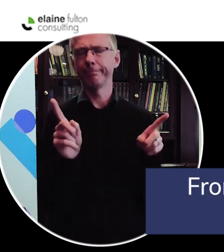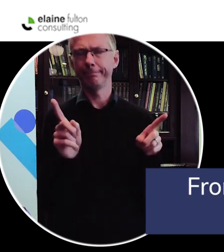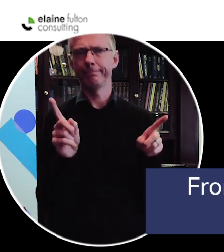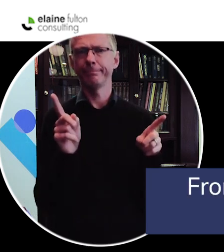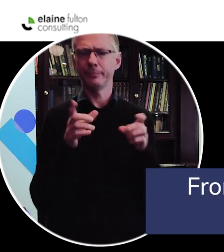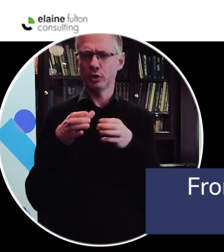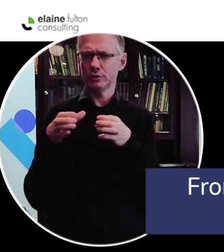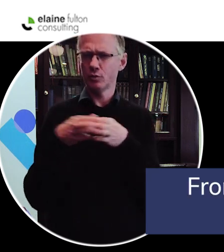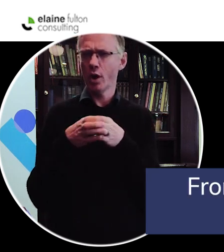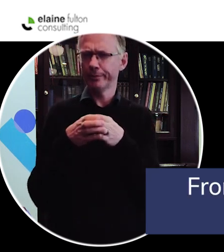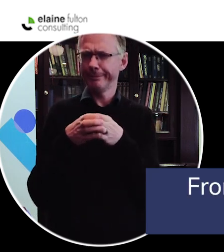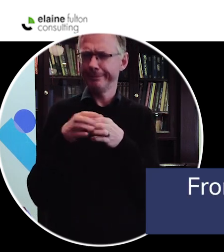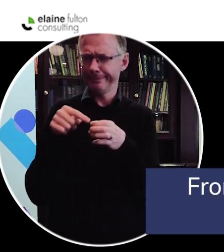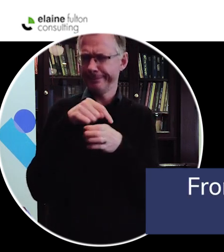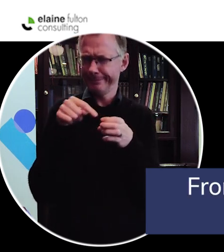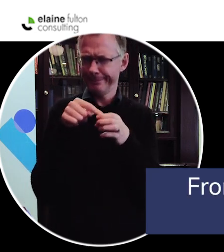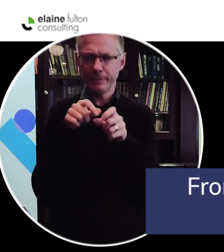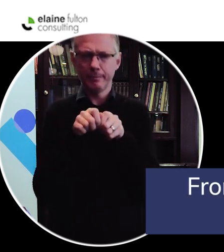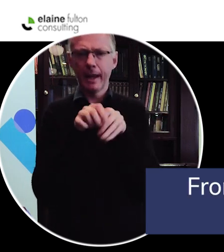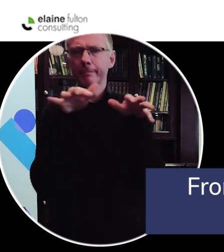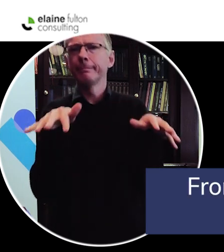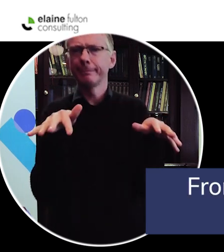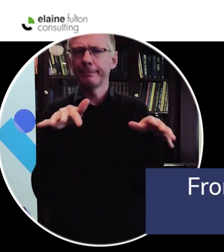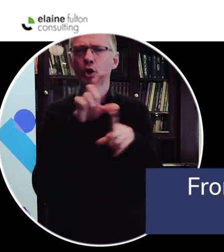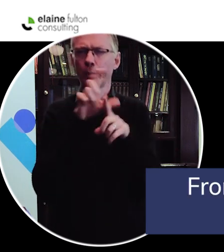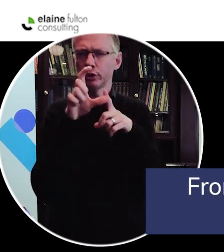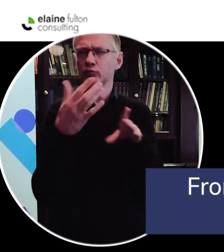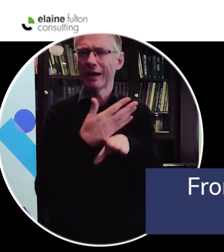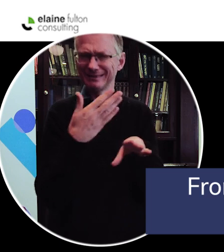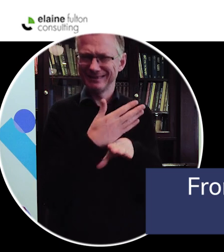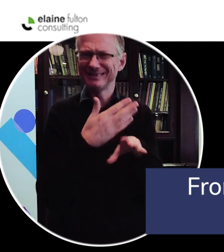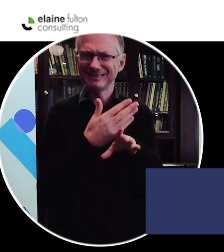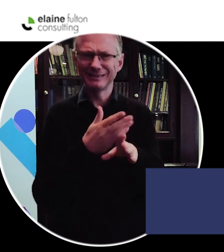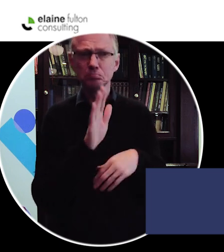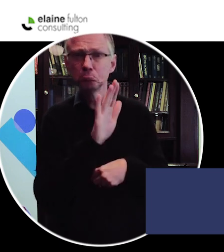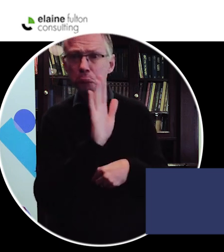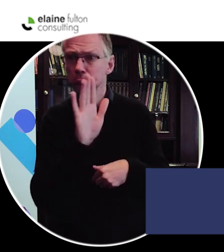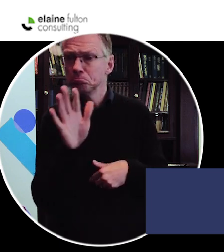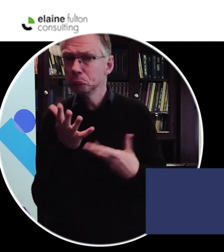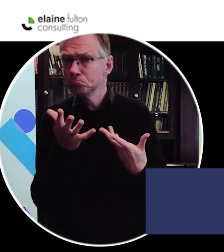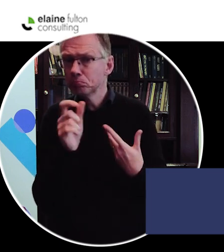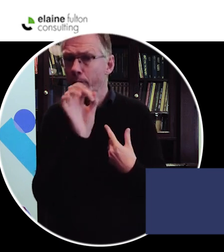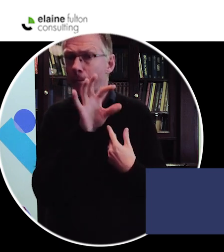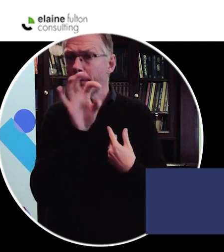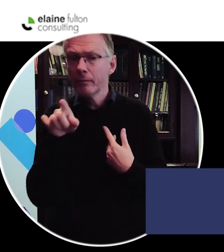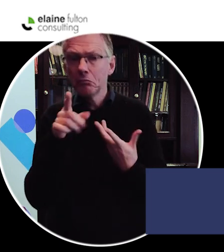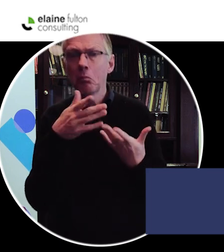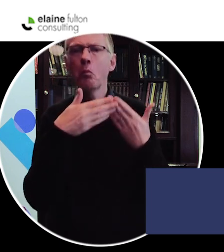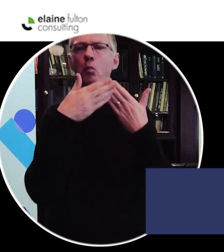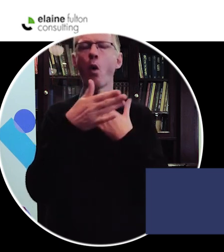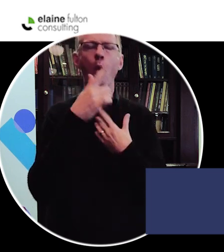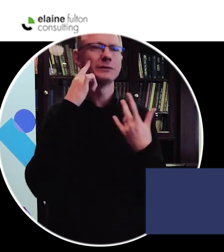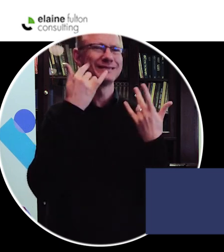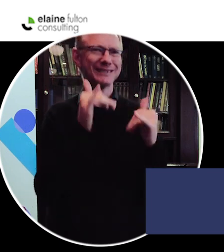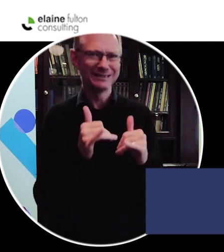the small group out to the wider community of practice with some prompts for them to do a bit more testing